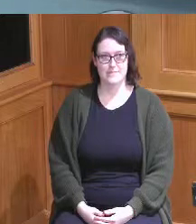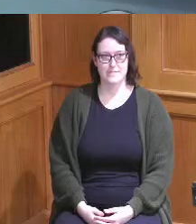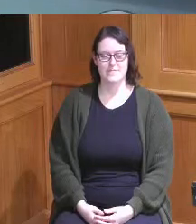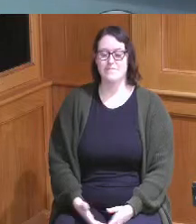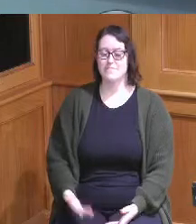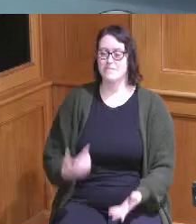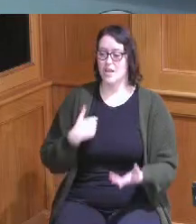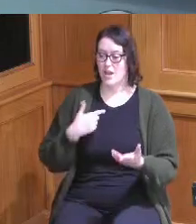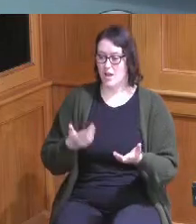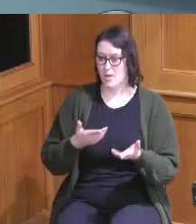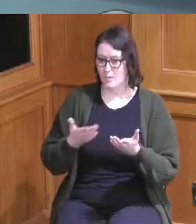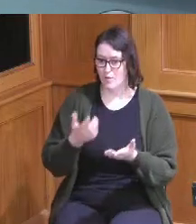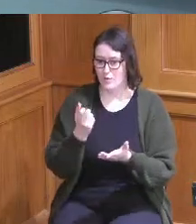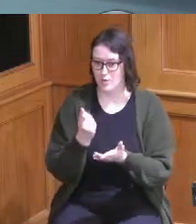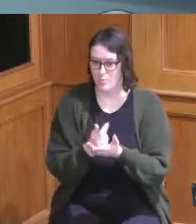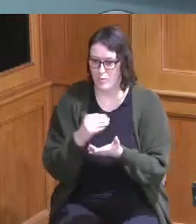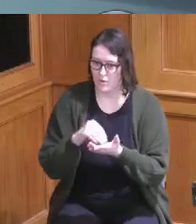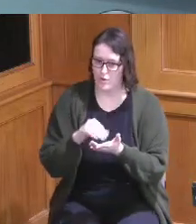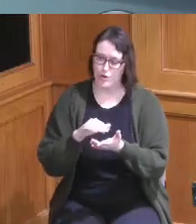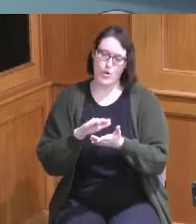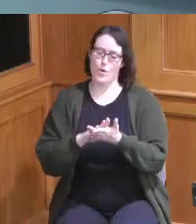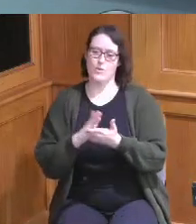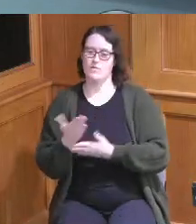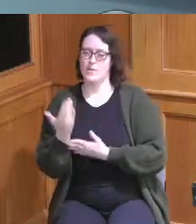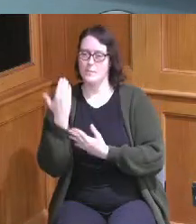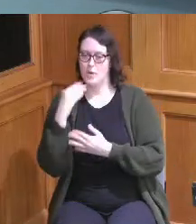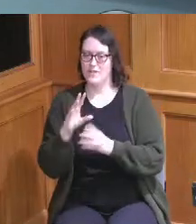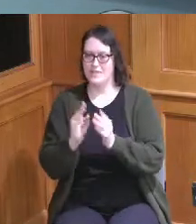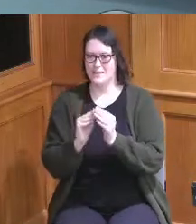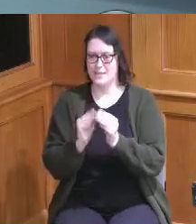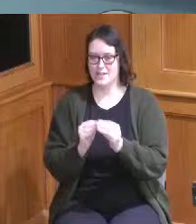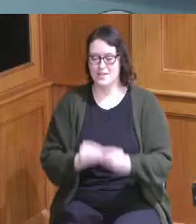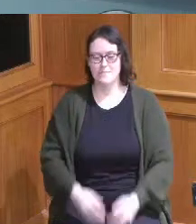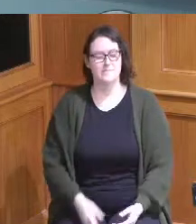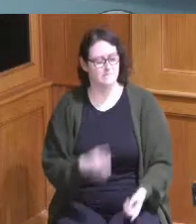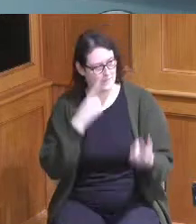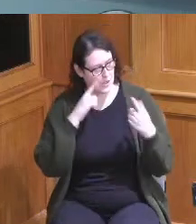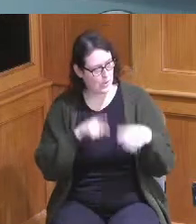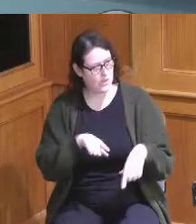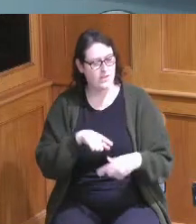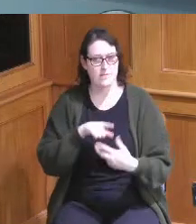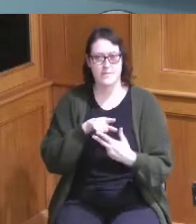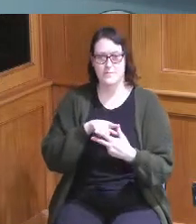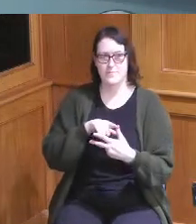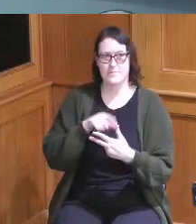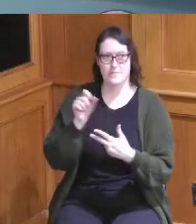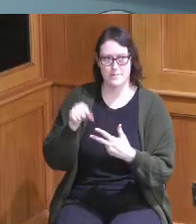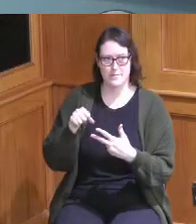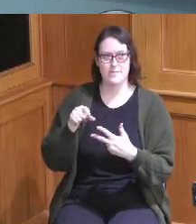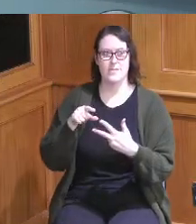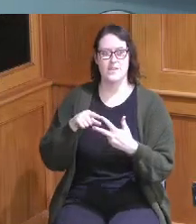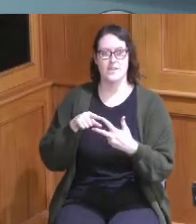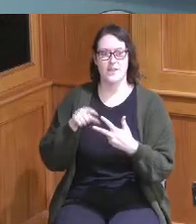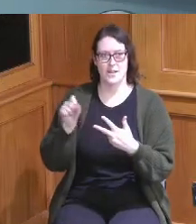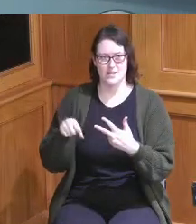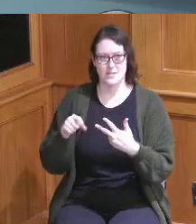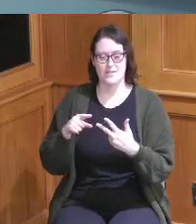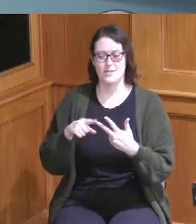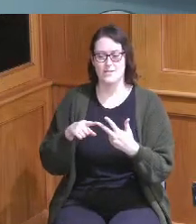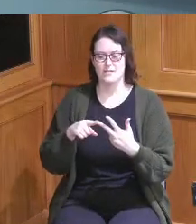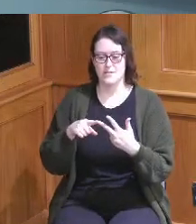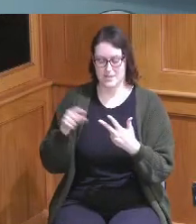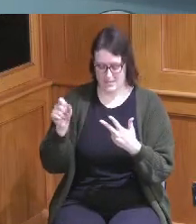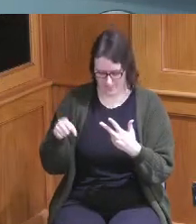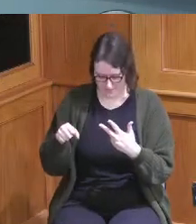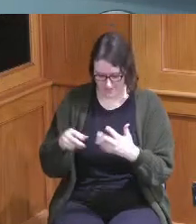I make a motion to approve the minutes of the previous meeting. Second. Commissioner Reese, Yes. Commissioner Treehouse, Yes. Commissioner